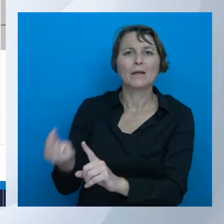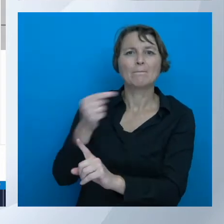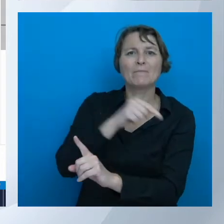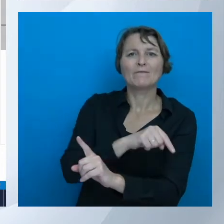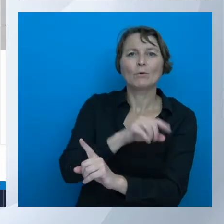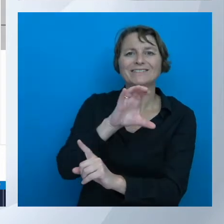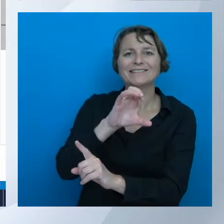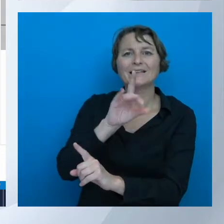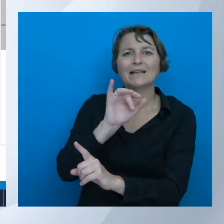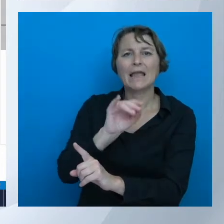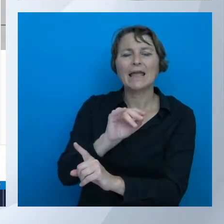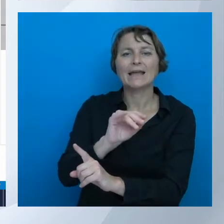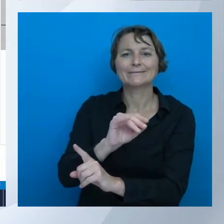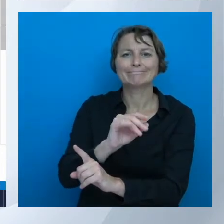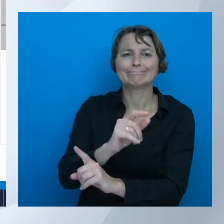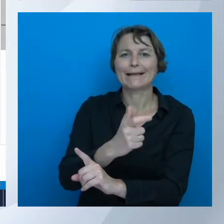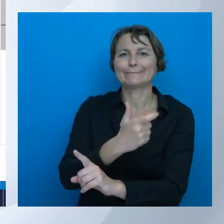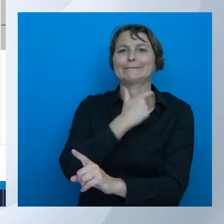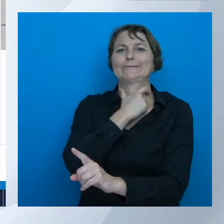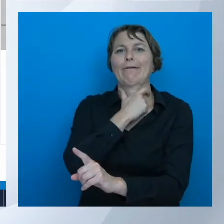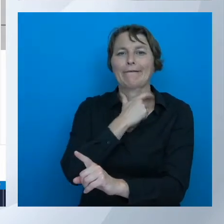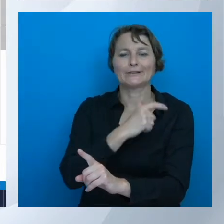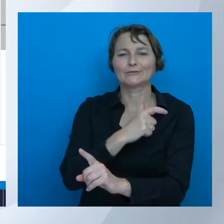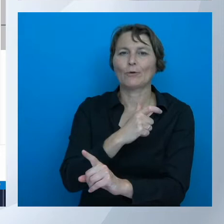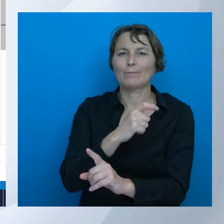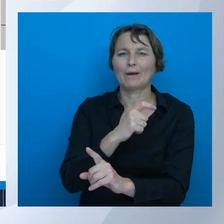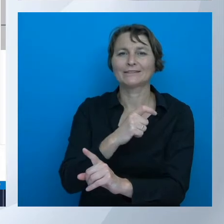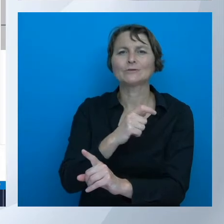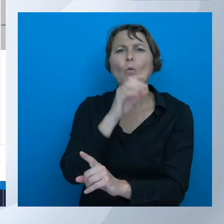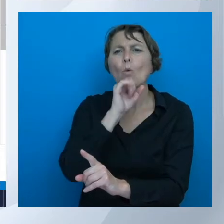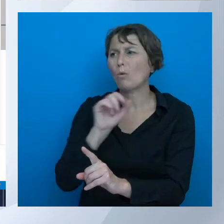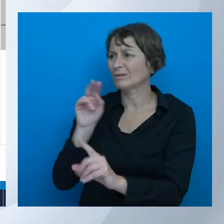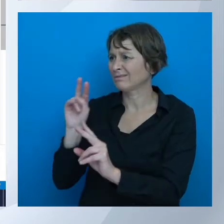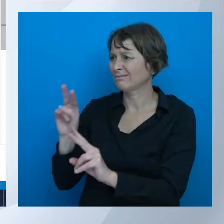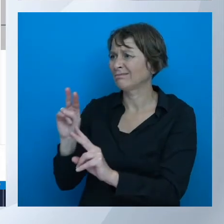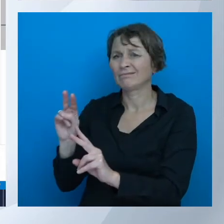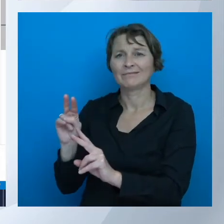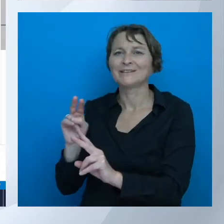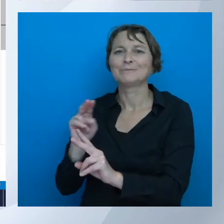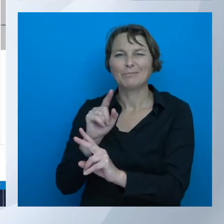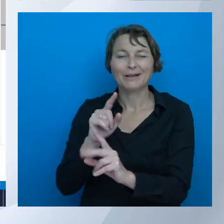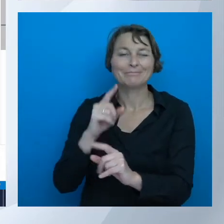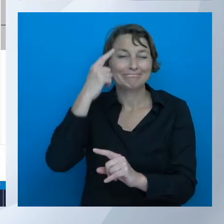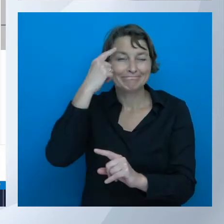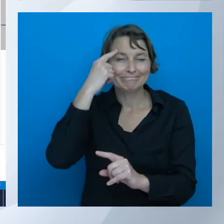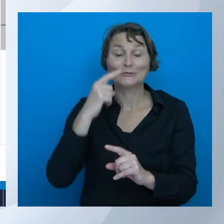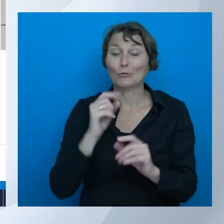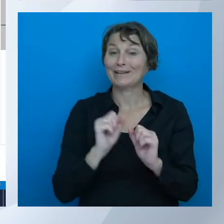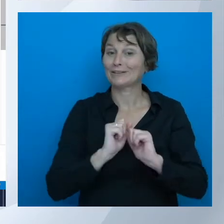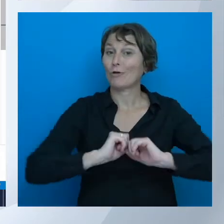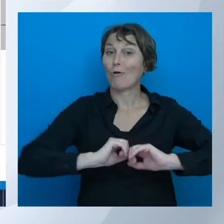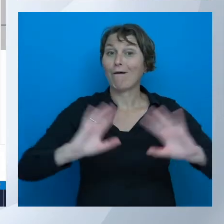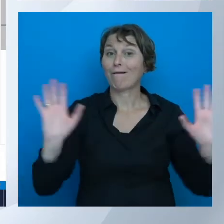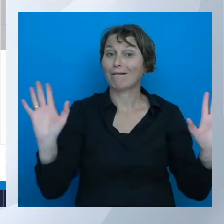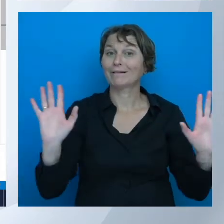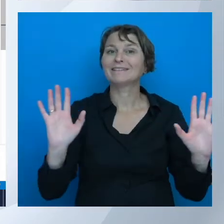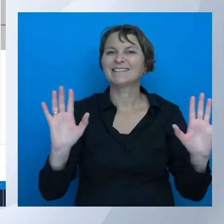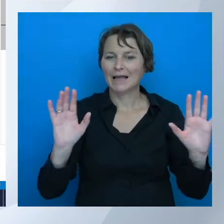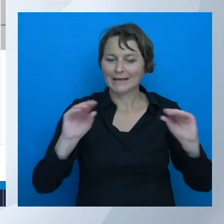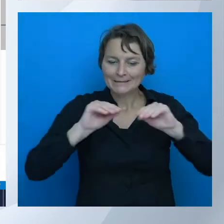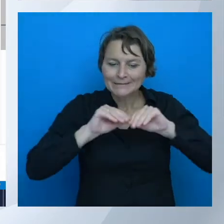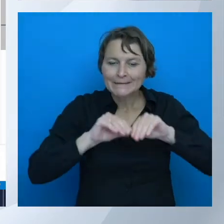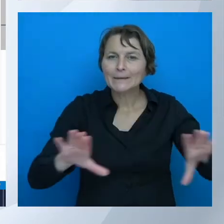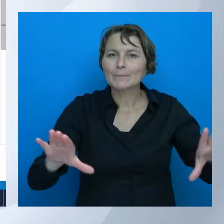at an old version. Now, with that, that's all you need to do to deploy anything with Hugo. Now, if you're using